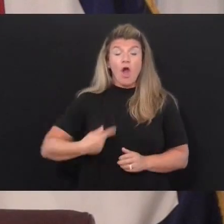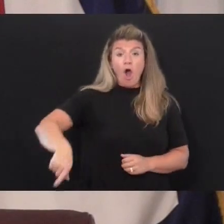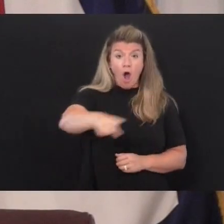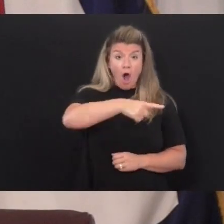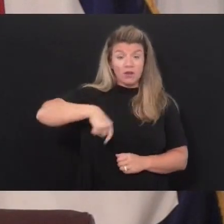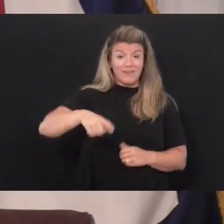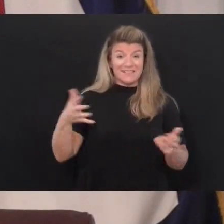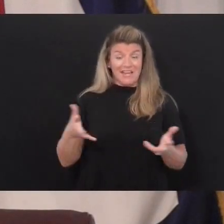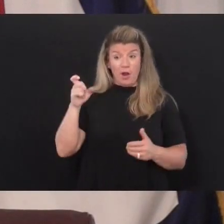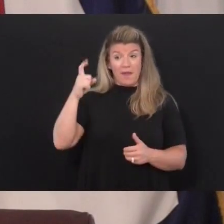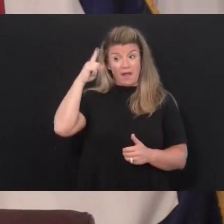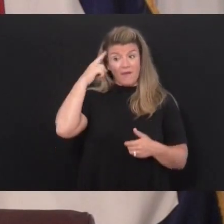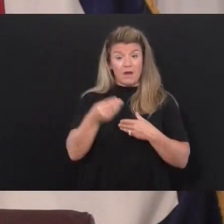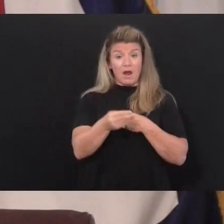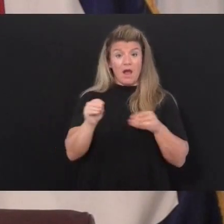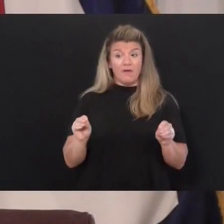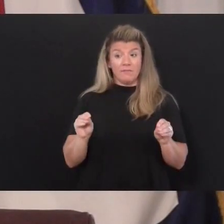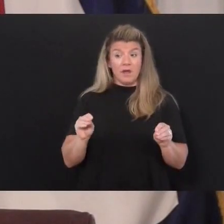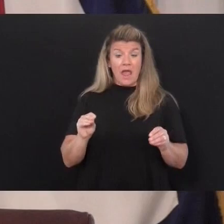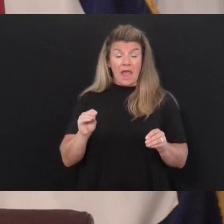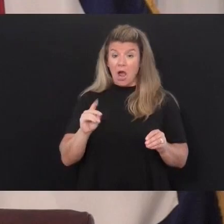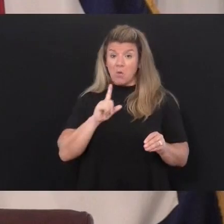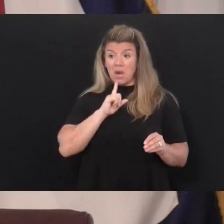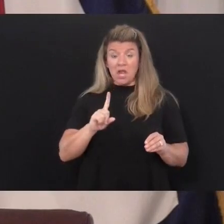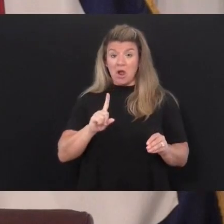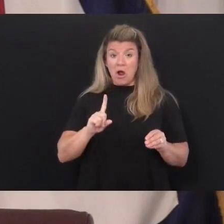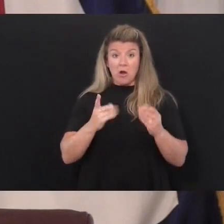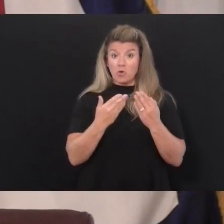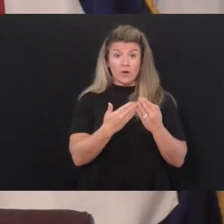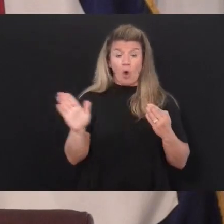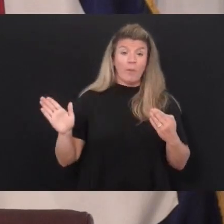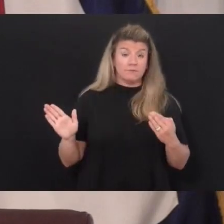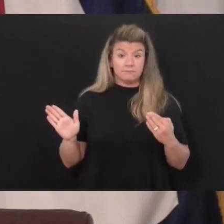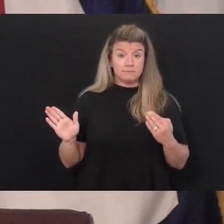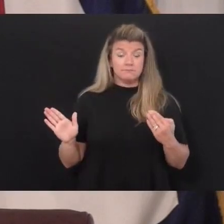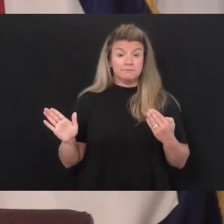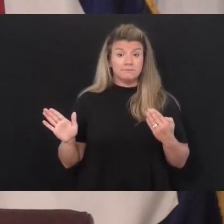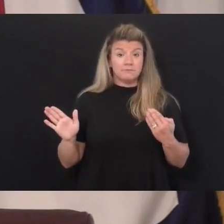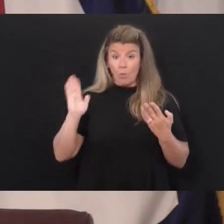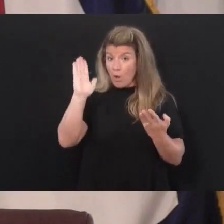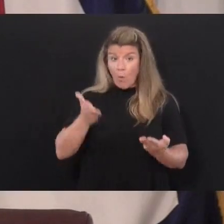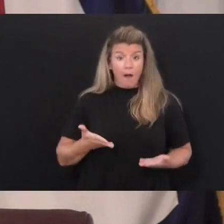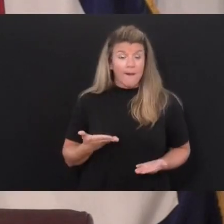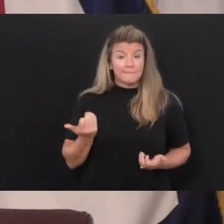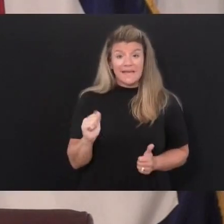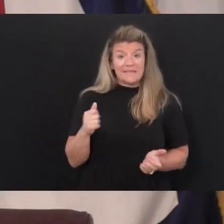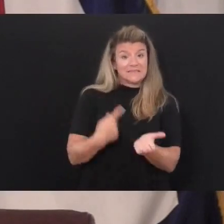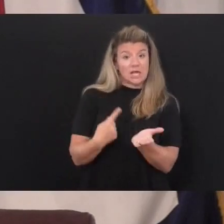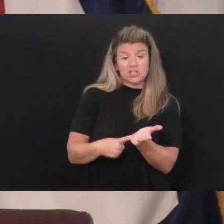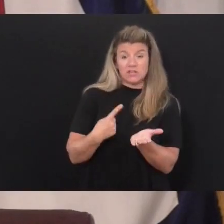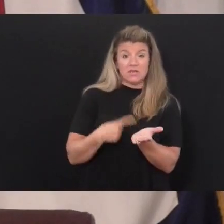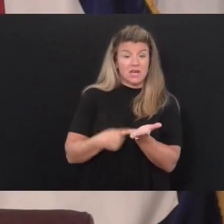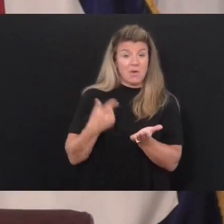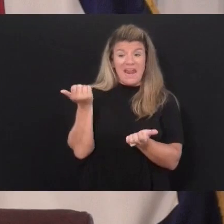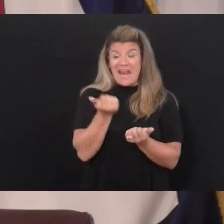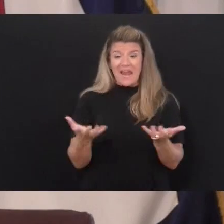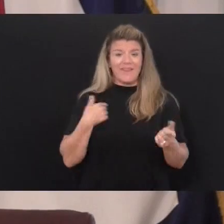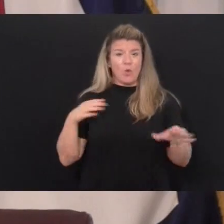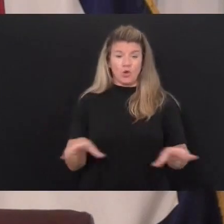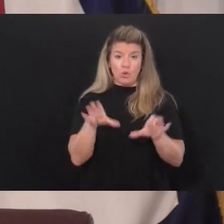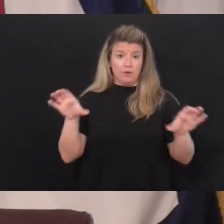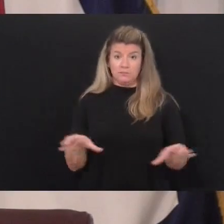effective immediately. Dr. Amjad has worked out her situation to begin to help us